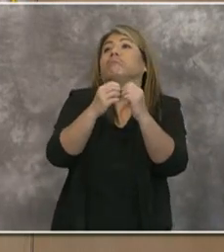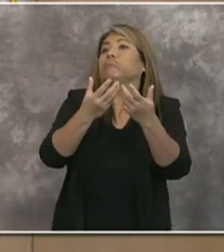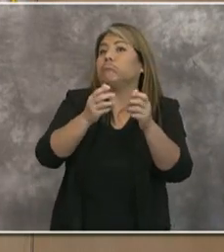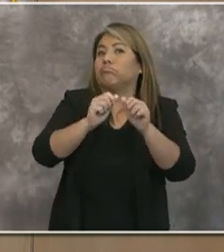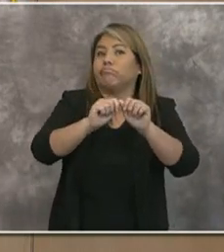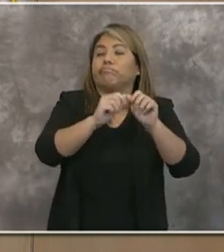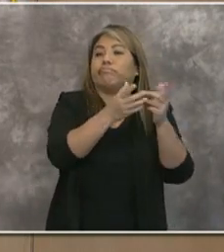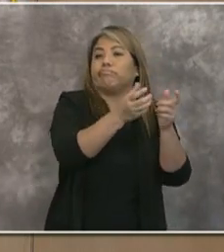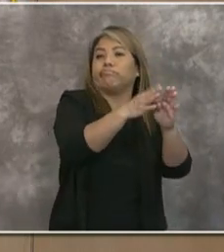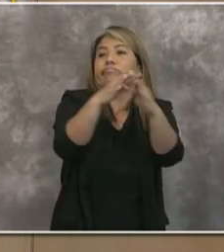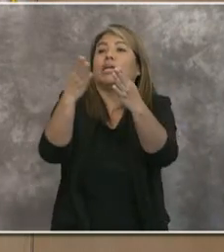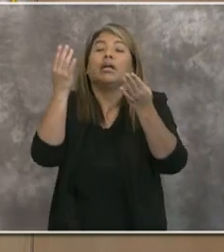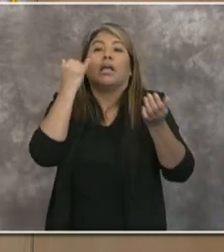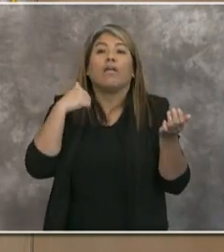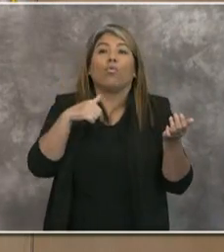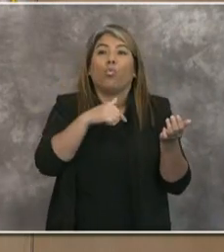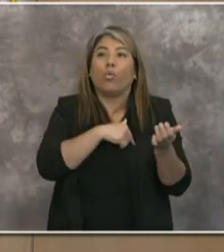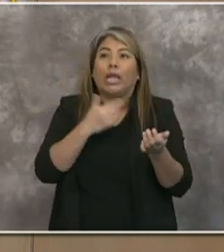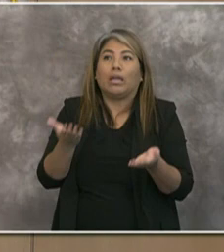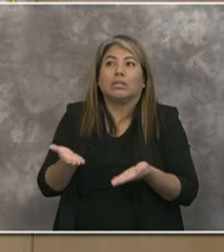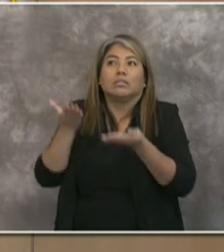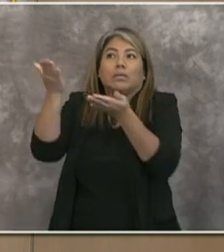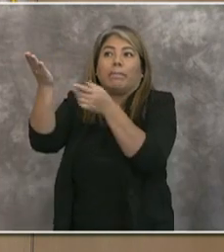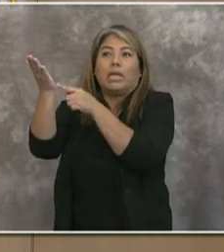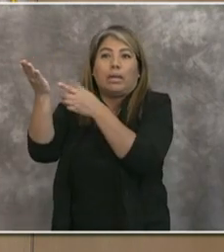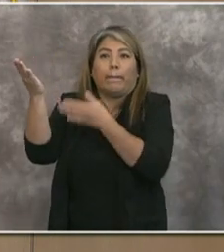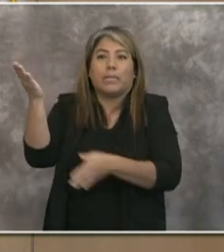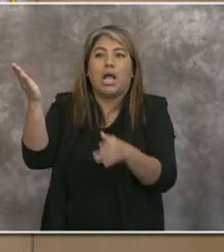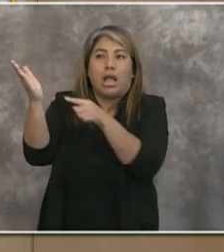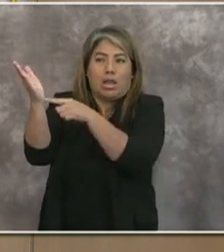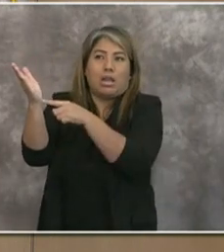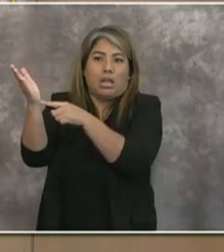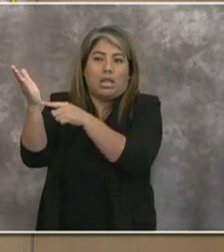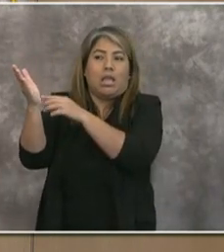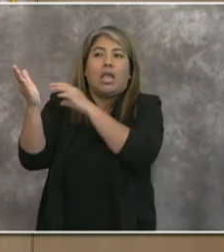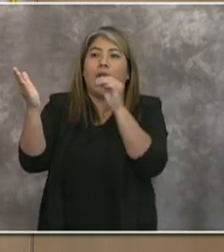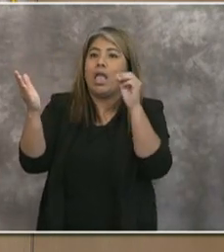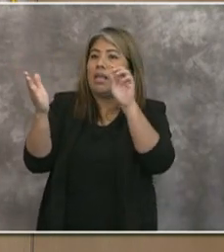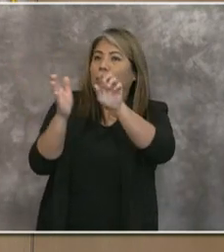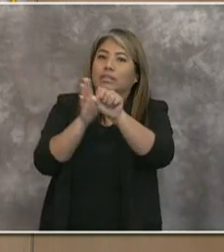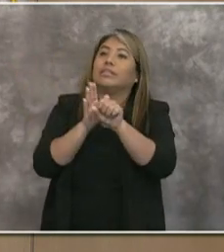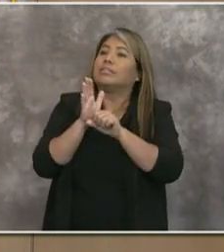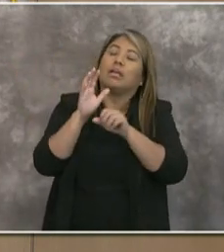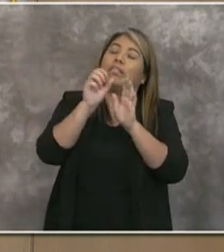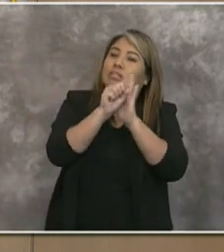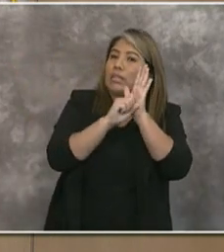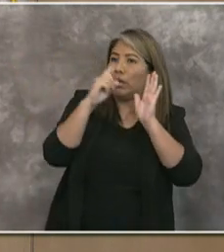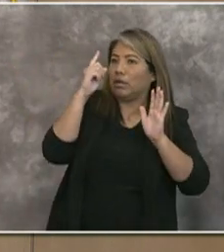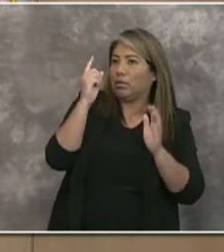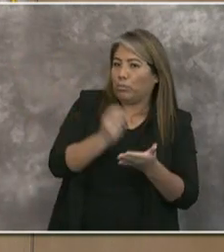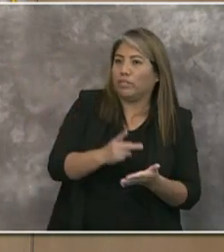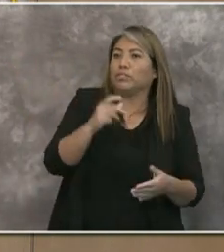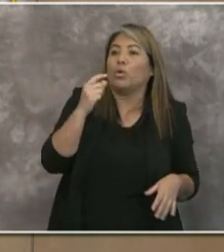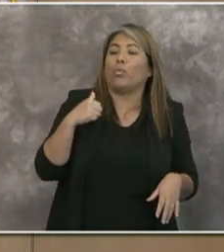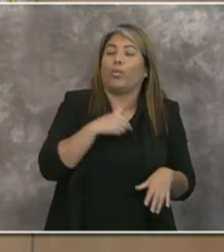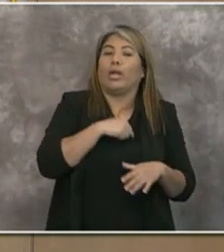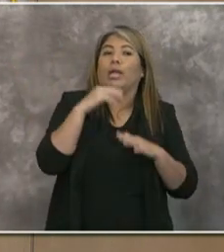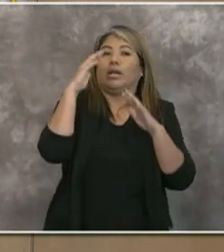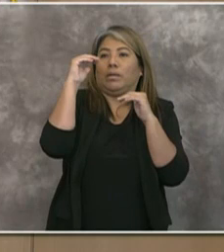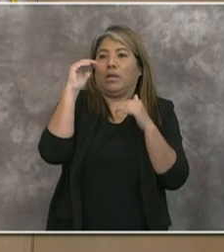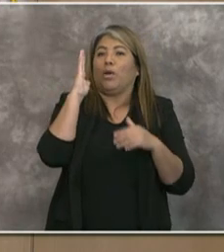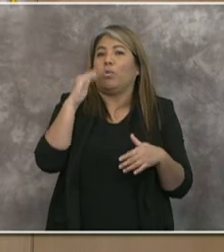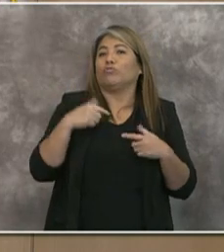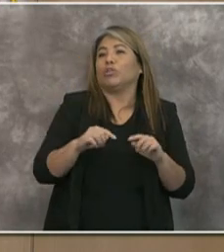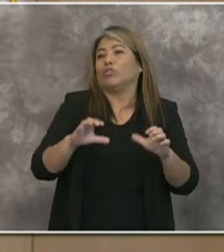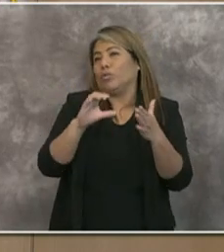we meet or submit a plan and would be approved by the state. So, and we anticipate that we will